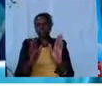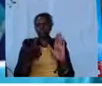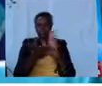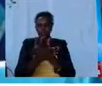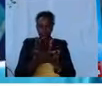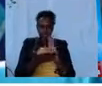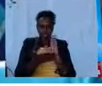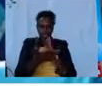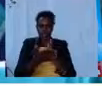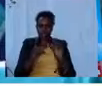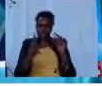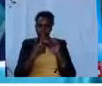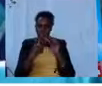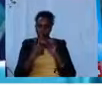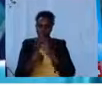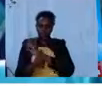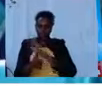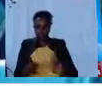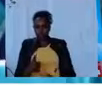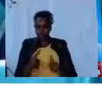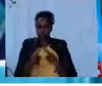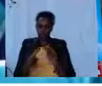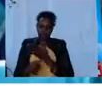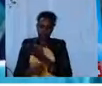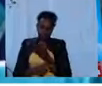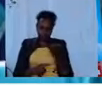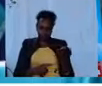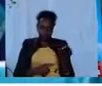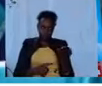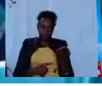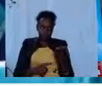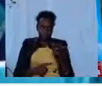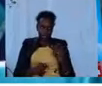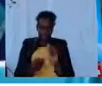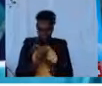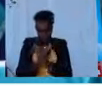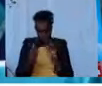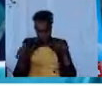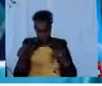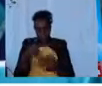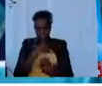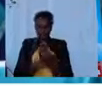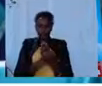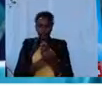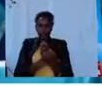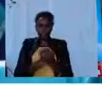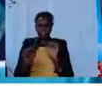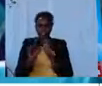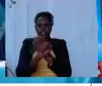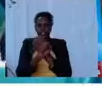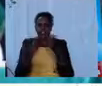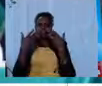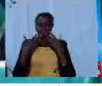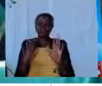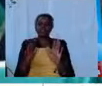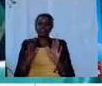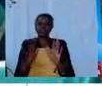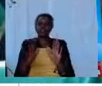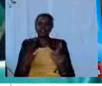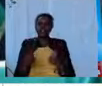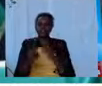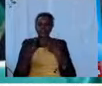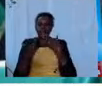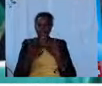share the word of God with us. I'm well this morning. I am born again, and I thank